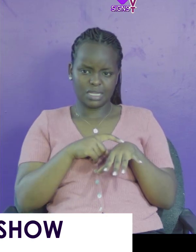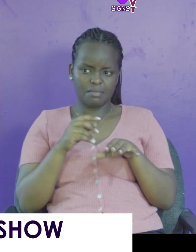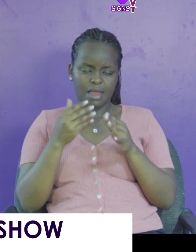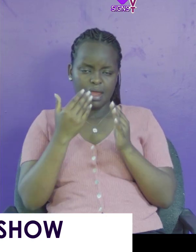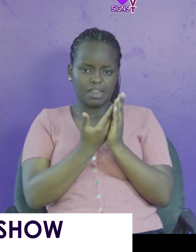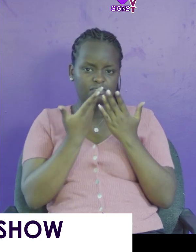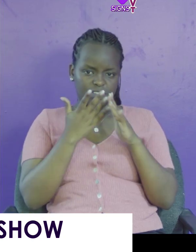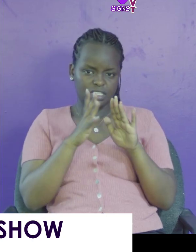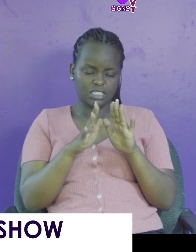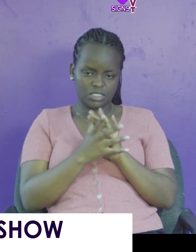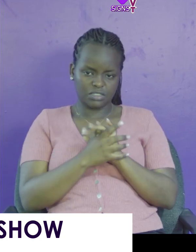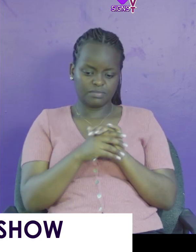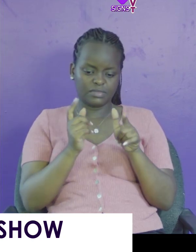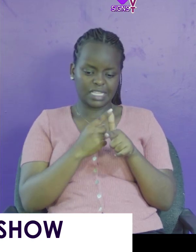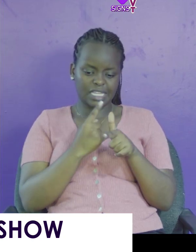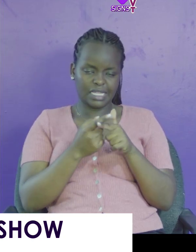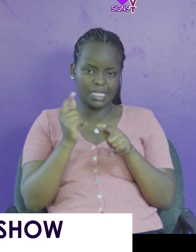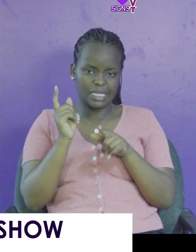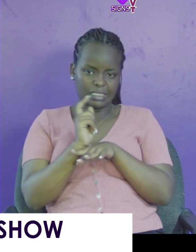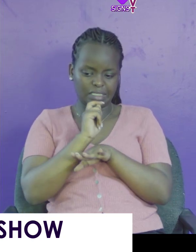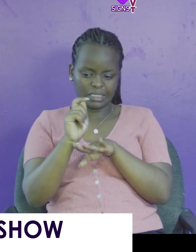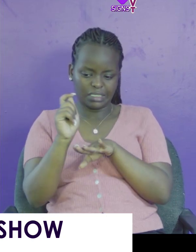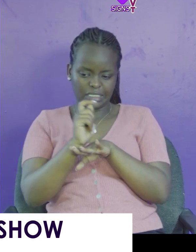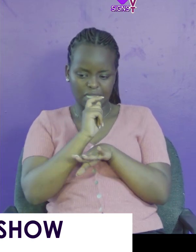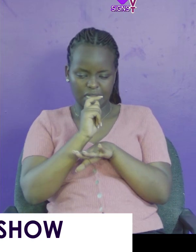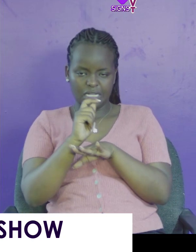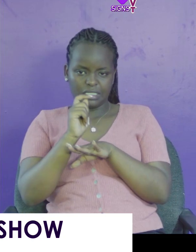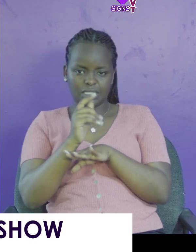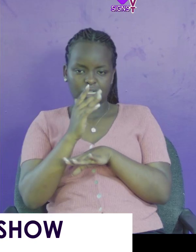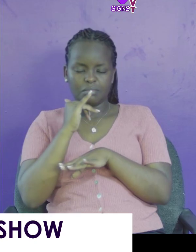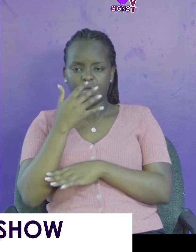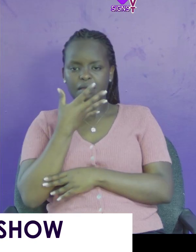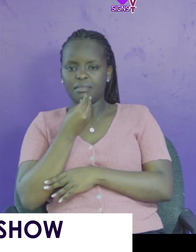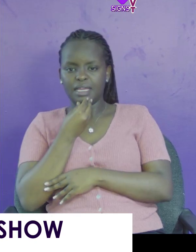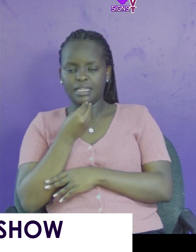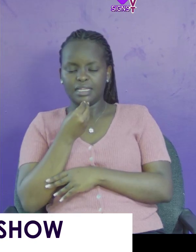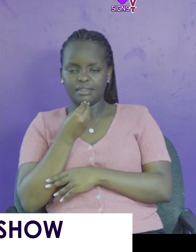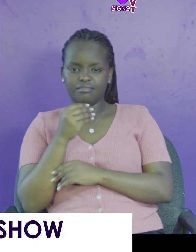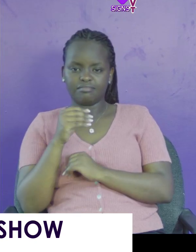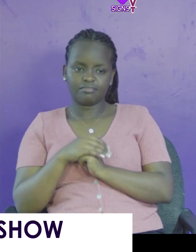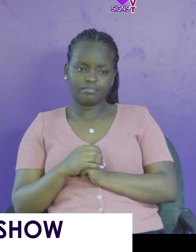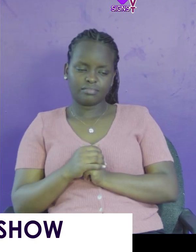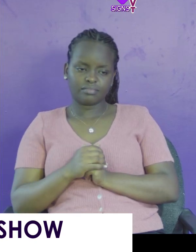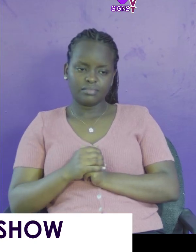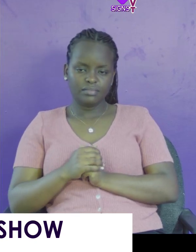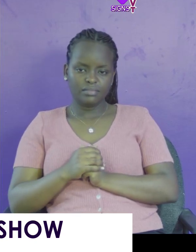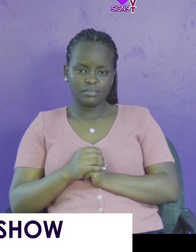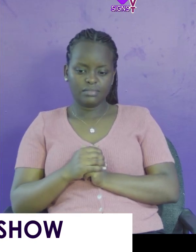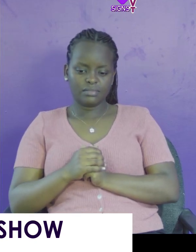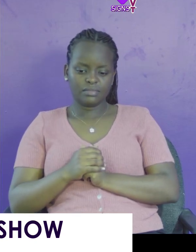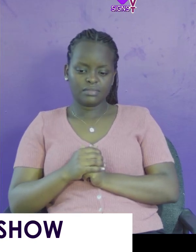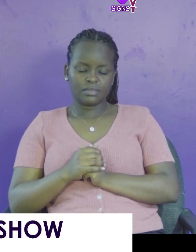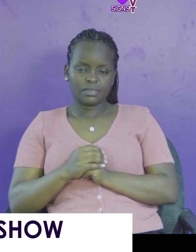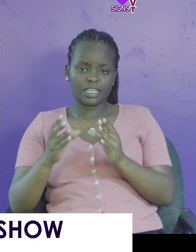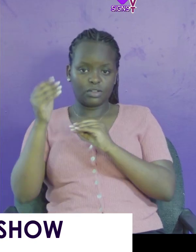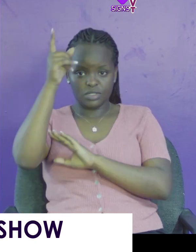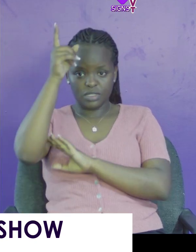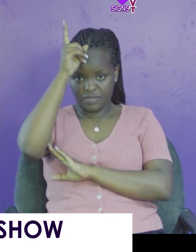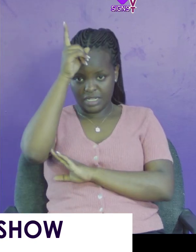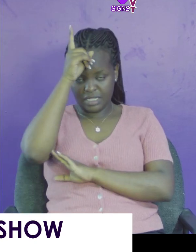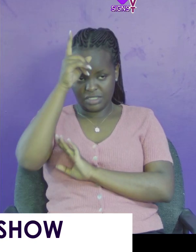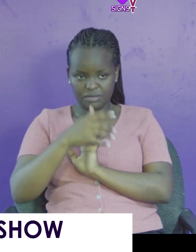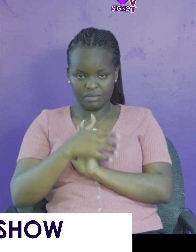boys, Yes. and then they are trained by the men. Exactly, They they are are trained by the trained. men. So they fulfill that role. Yes, without of even the- going to the village. Absolutely.